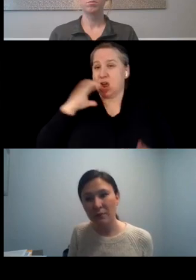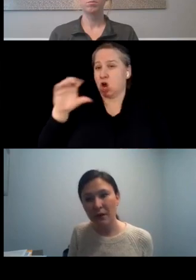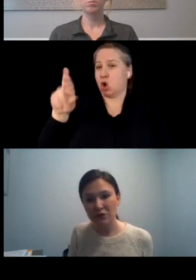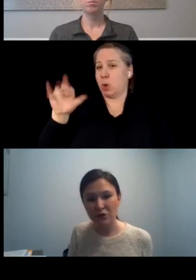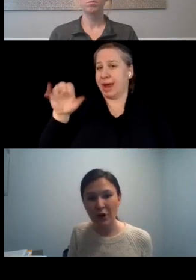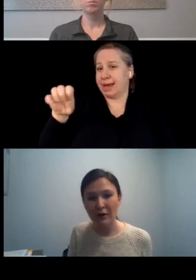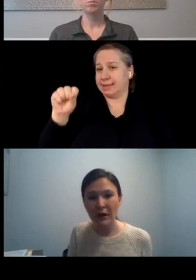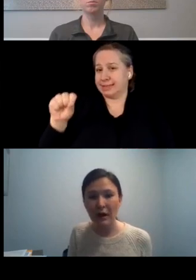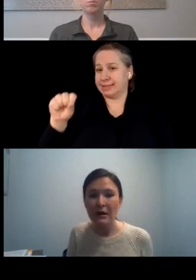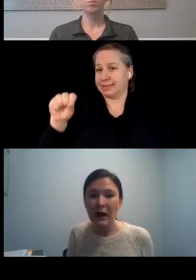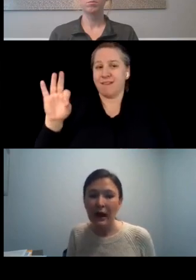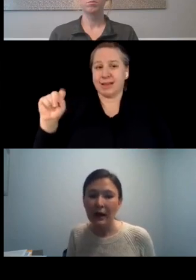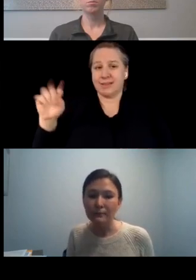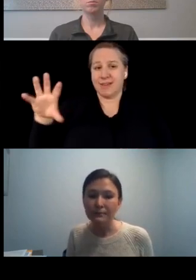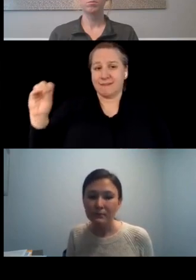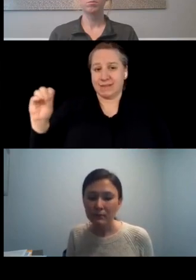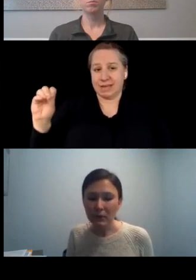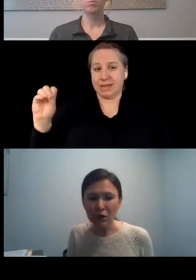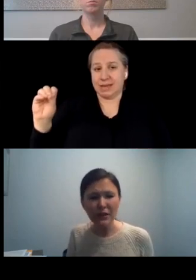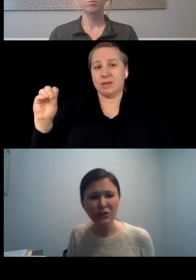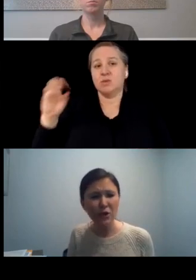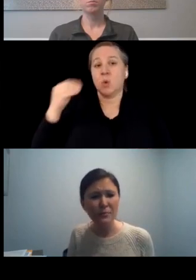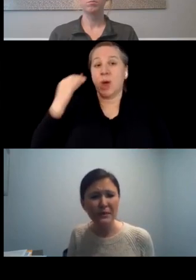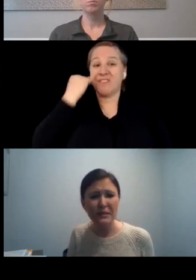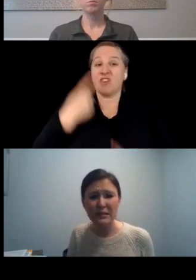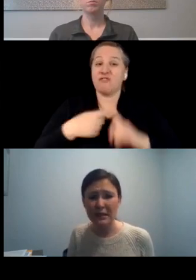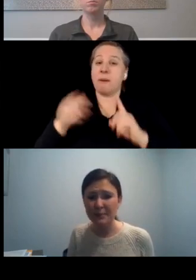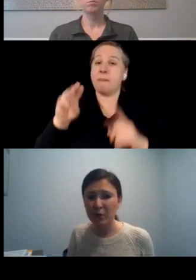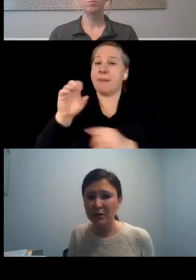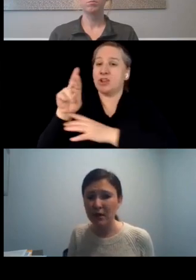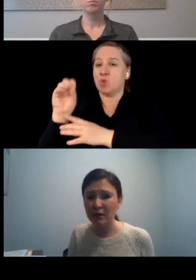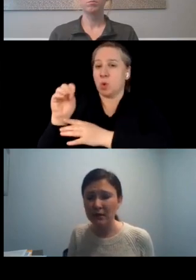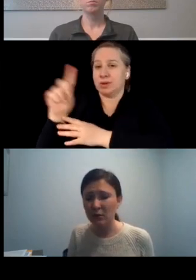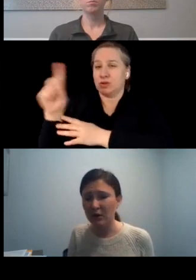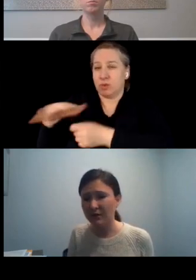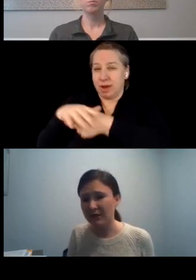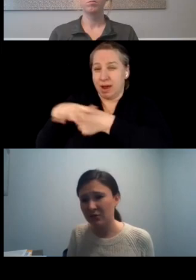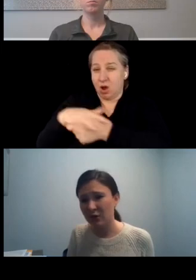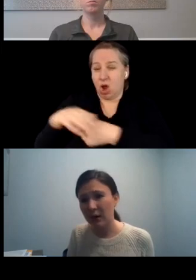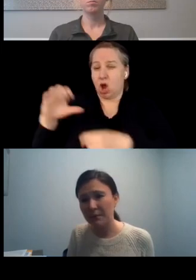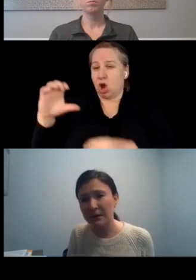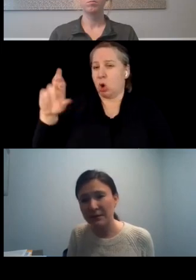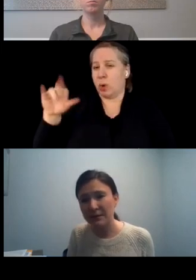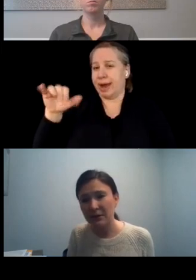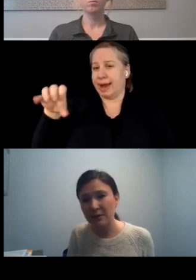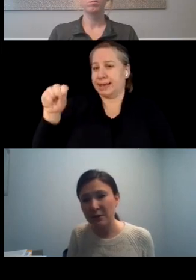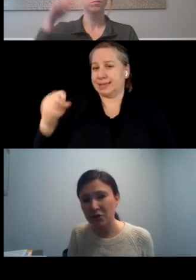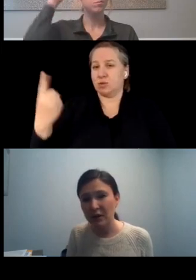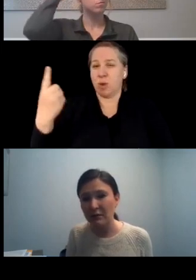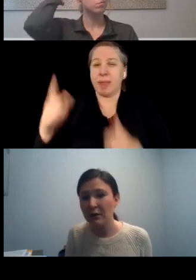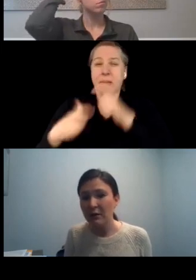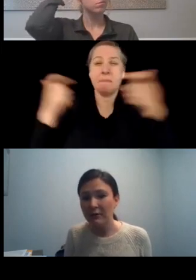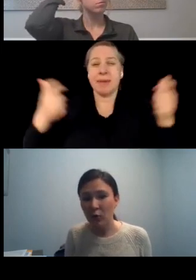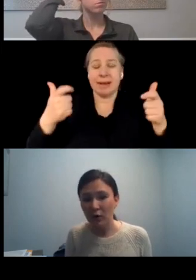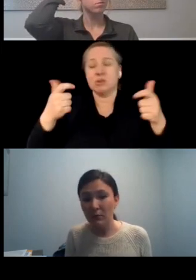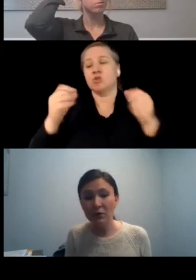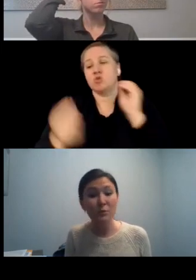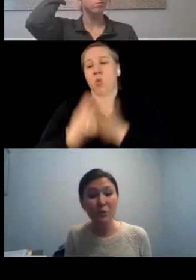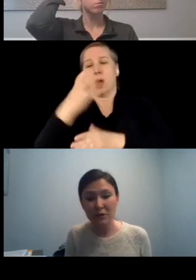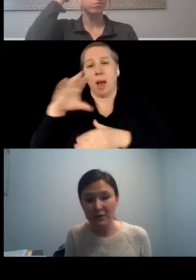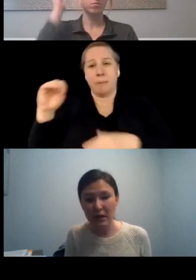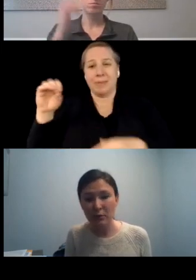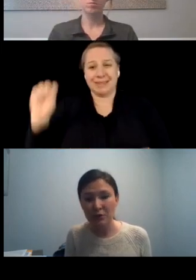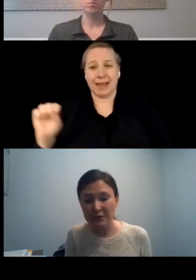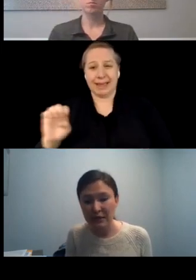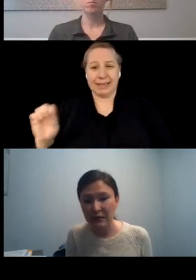So if you're from the Metro Detroit area, Crain's Detroit Business has put Alta in one of the fastest growing companies in Southeast Michigan for